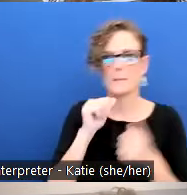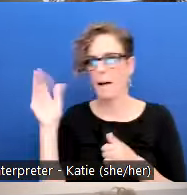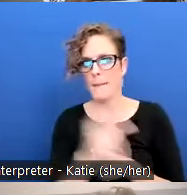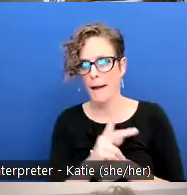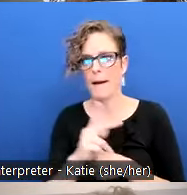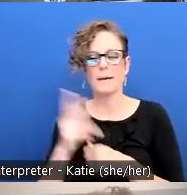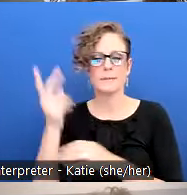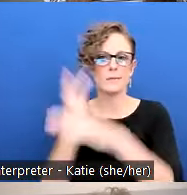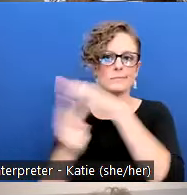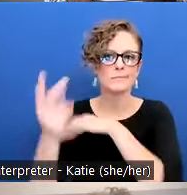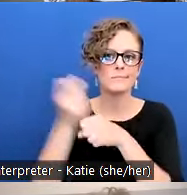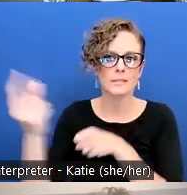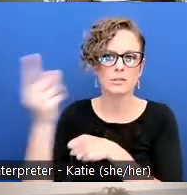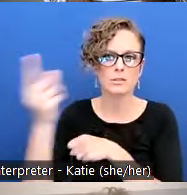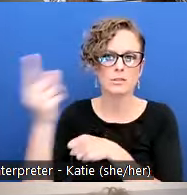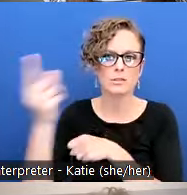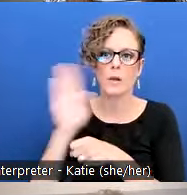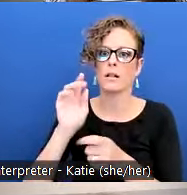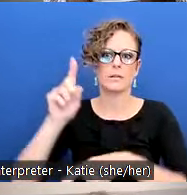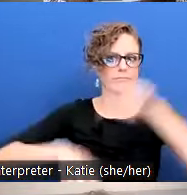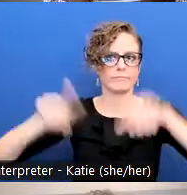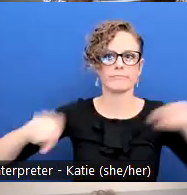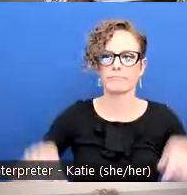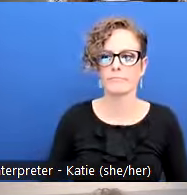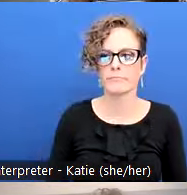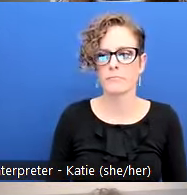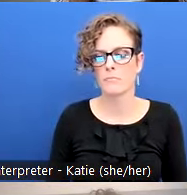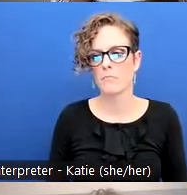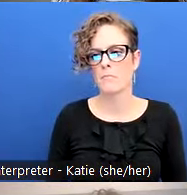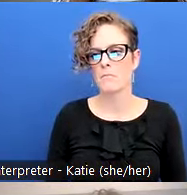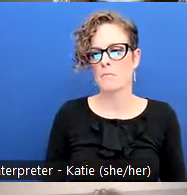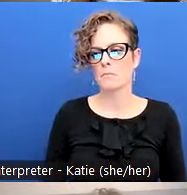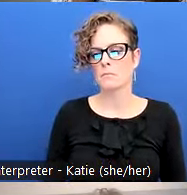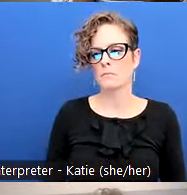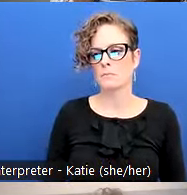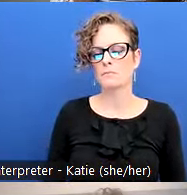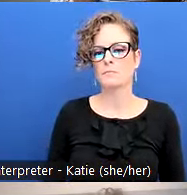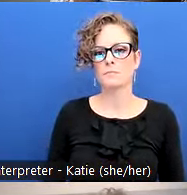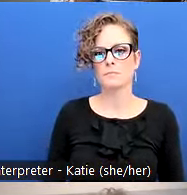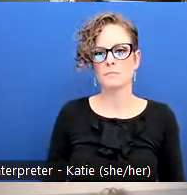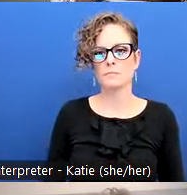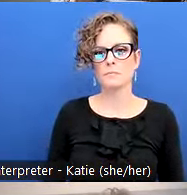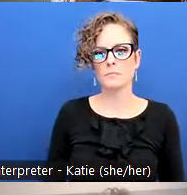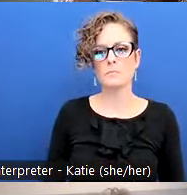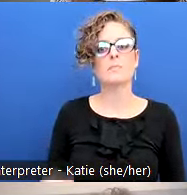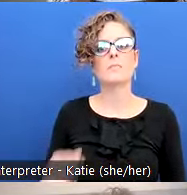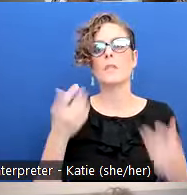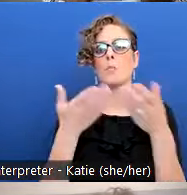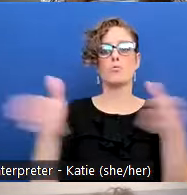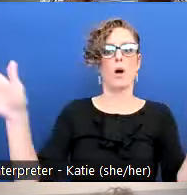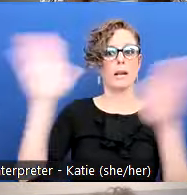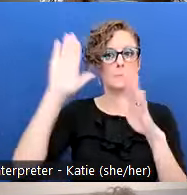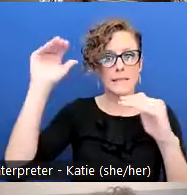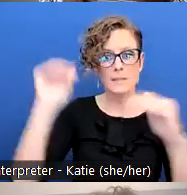well as potential change of control of different chambers. With that redistricting, the broad expectation is that Democrats